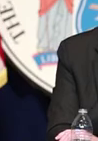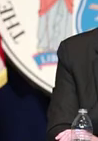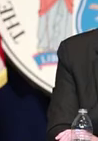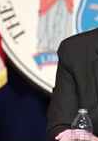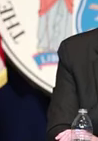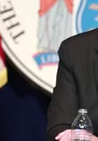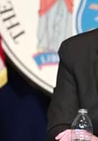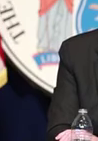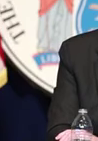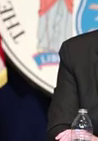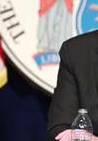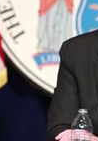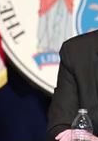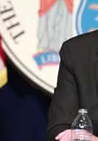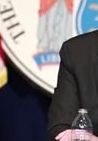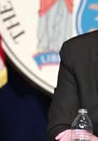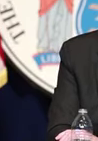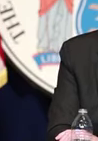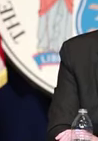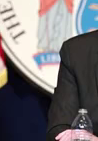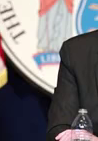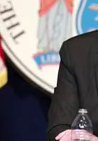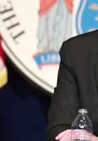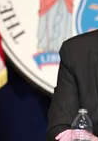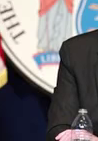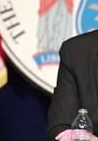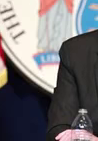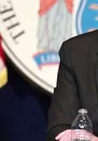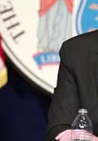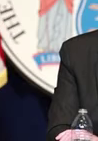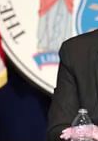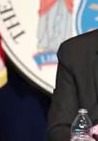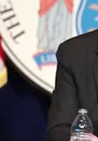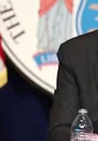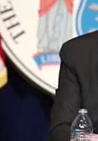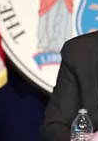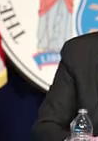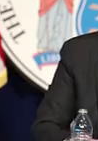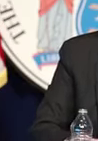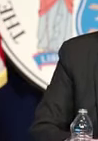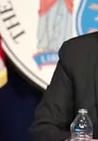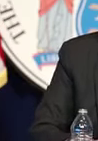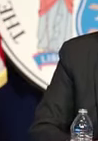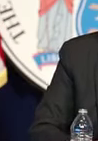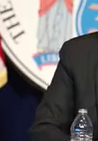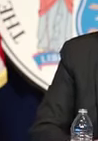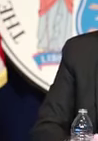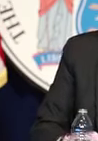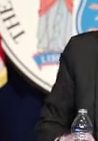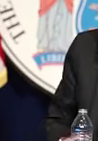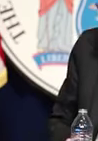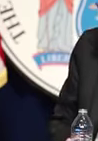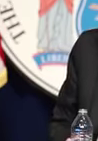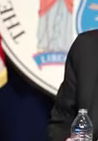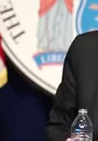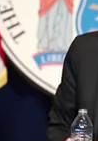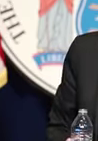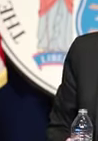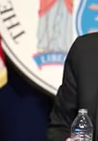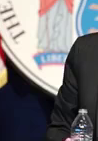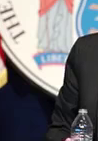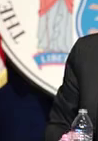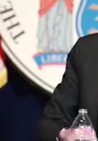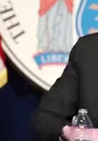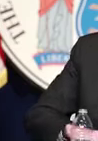state can take pride in what our friends and neighbors are doing. And now, before I close and hand the briefing over